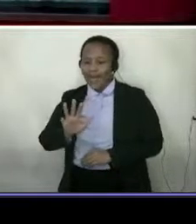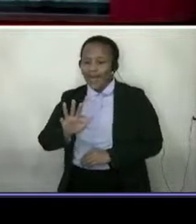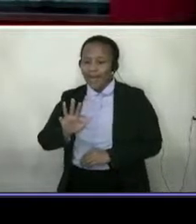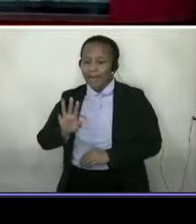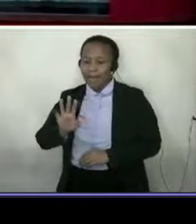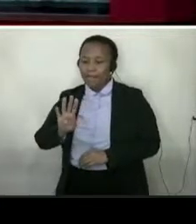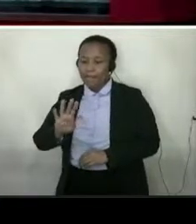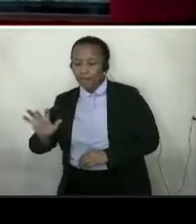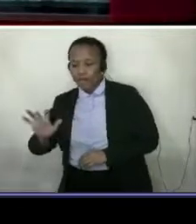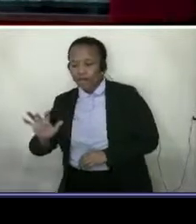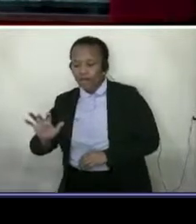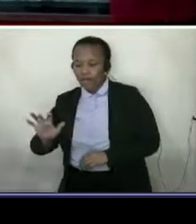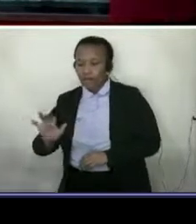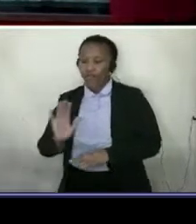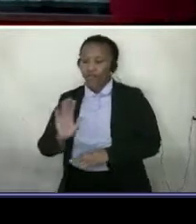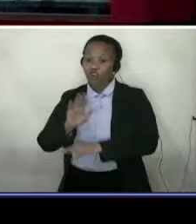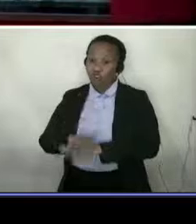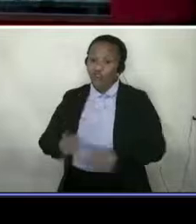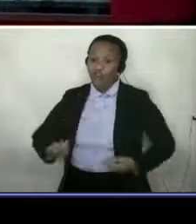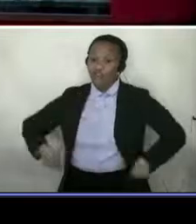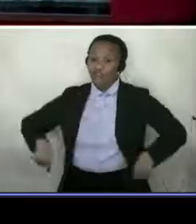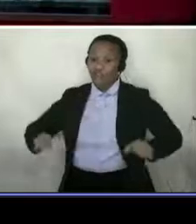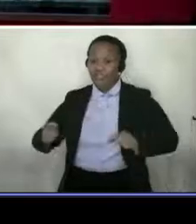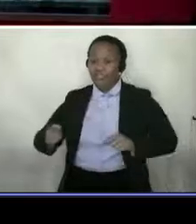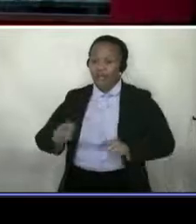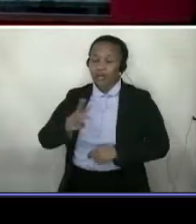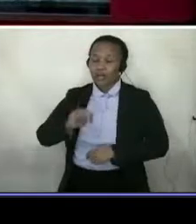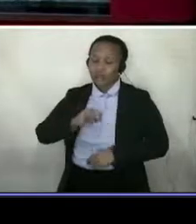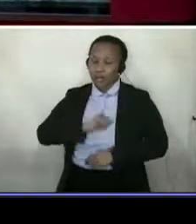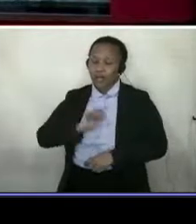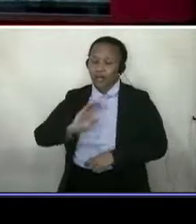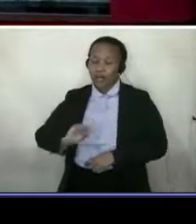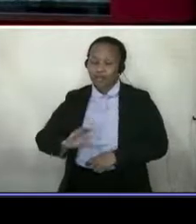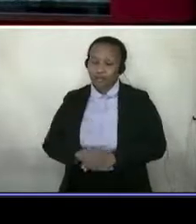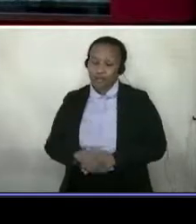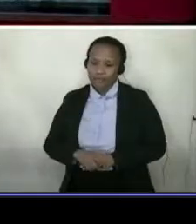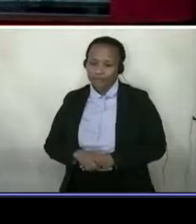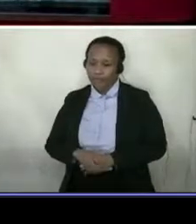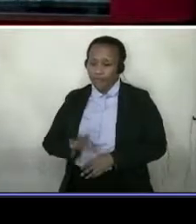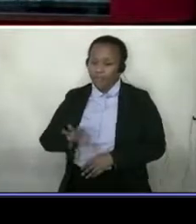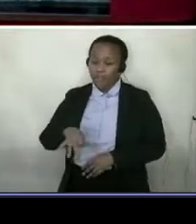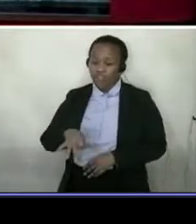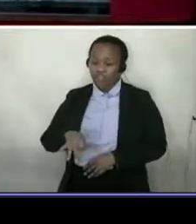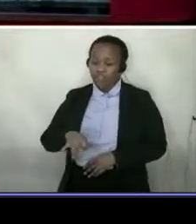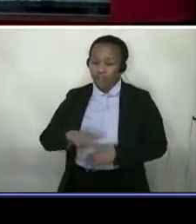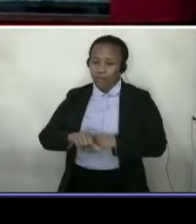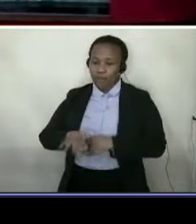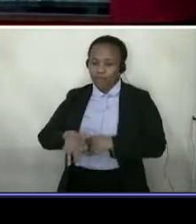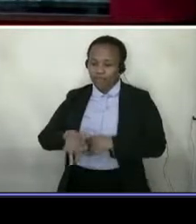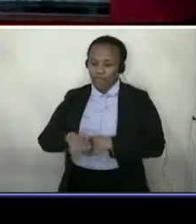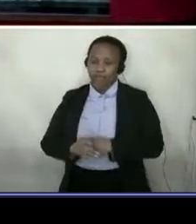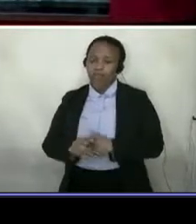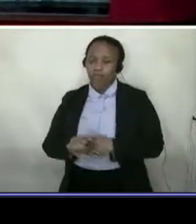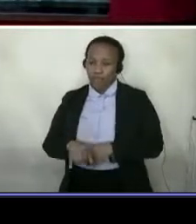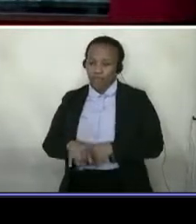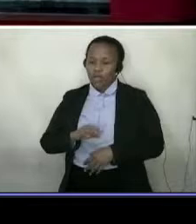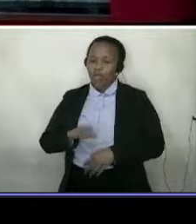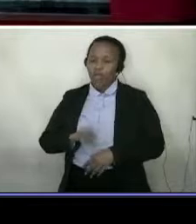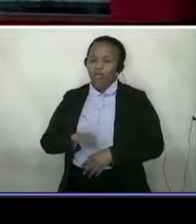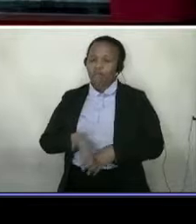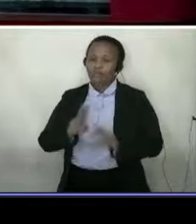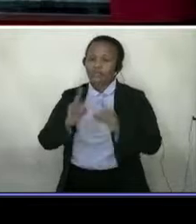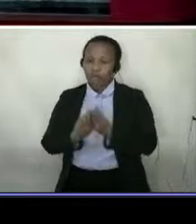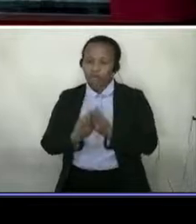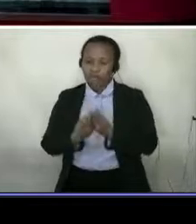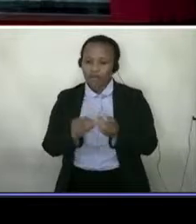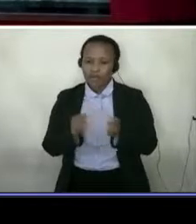irregular expenditure. As at March of this year, departments had only submitted requests for condonation